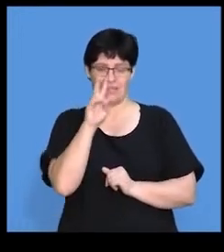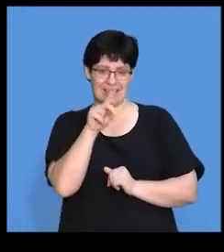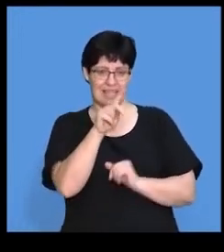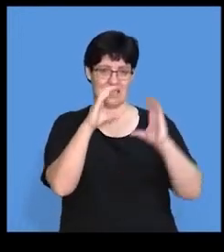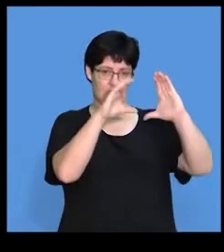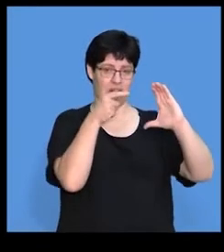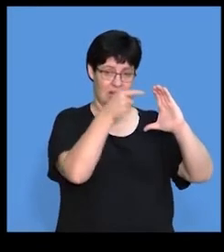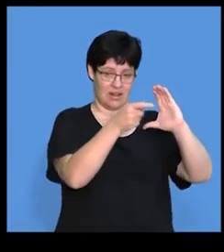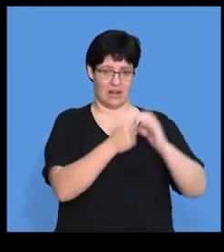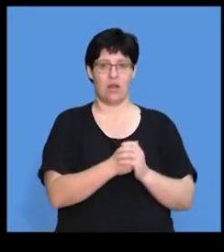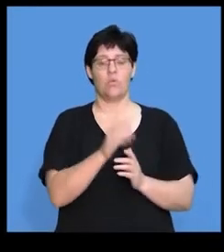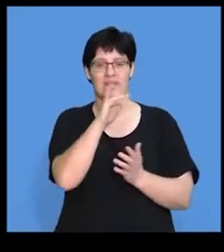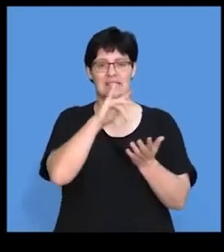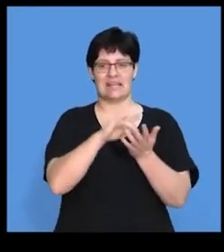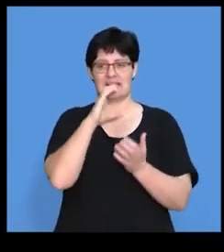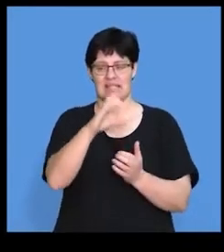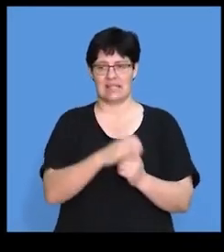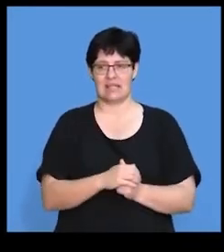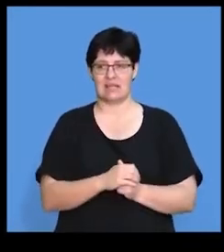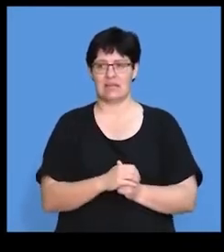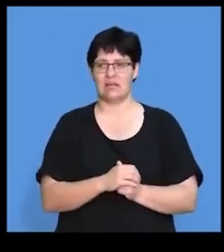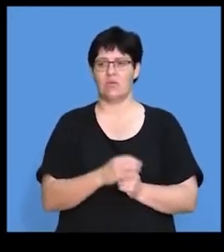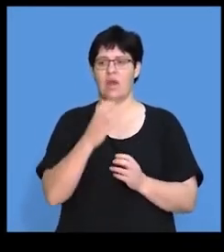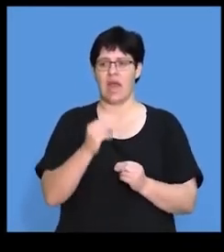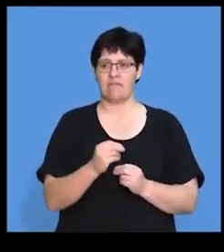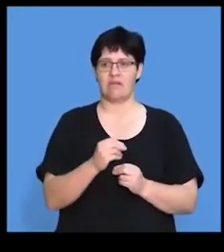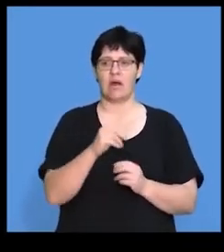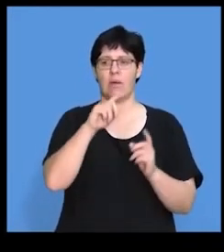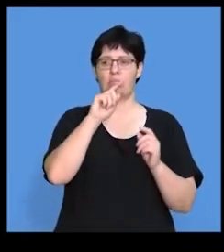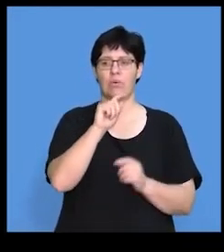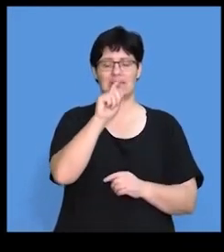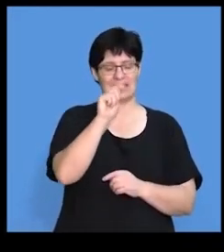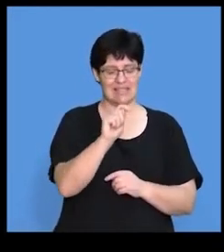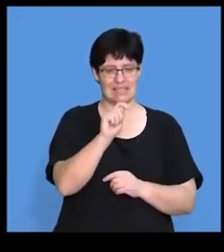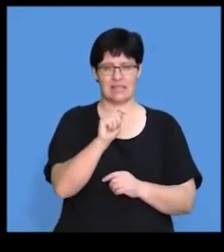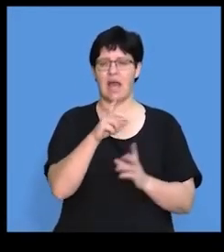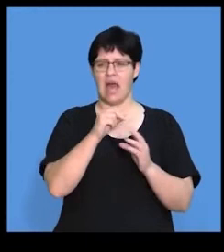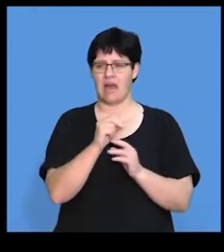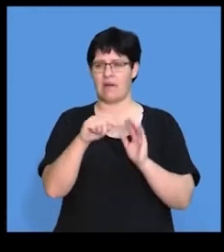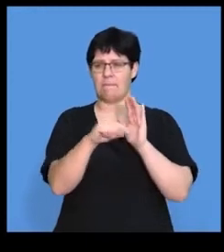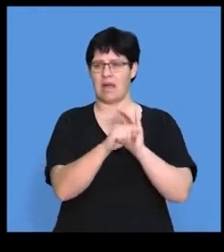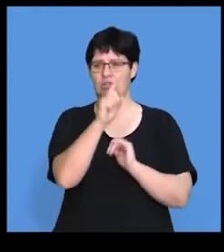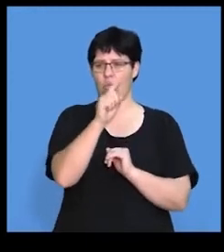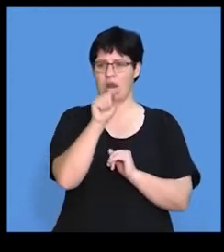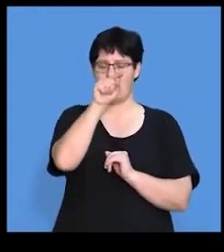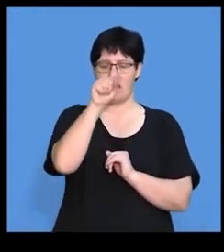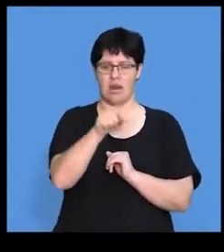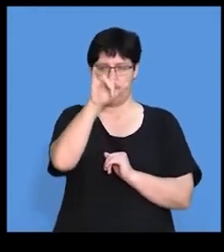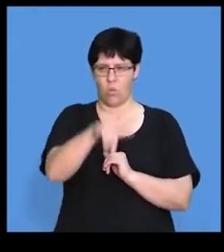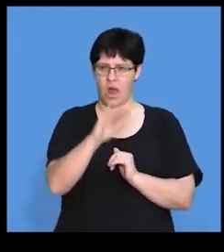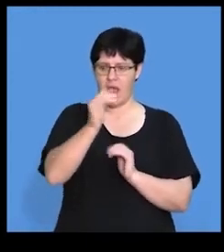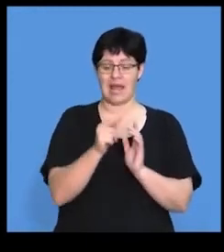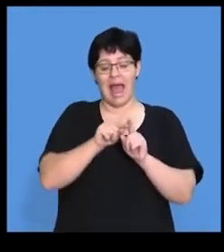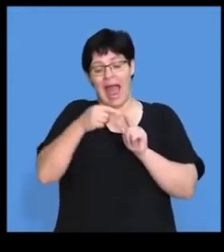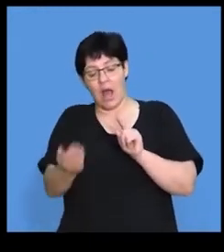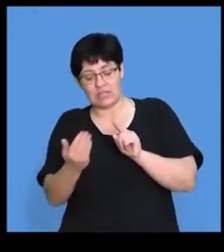with center C. And then we have point T, has the coordinates minus 1y, and it's a point outside the circle.